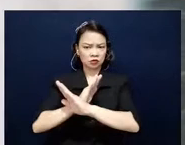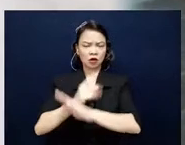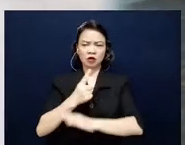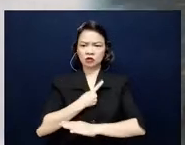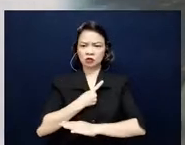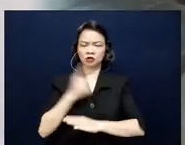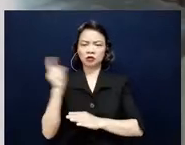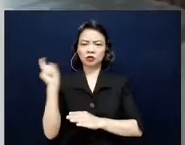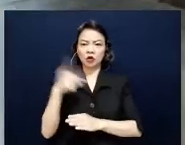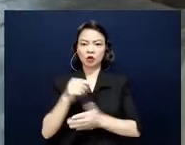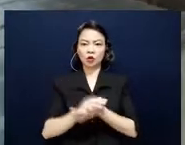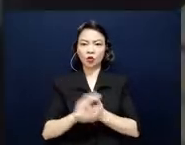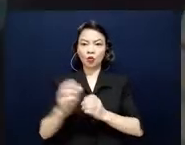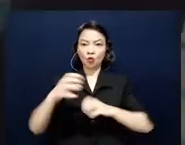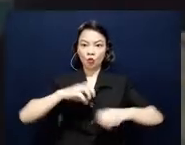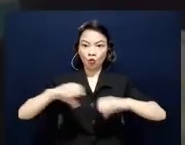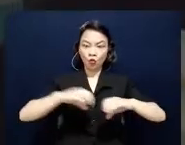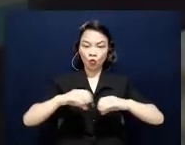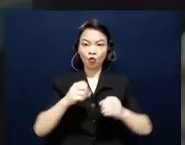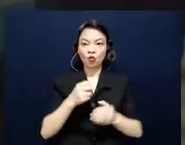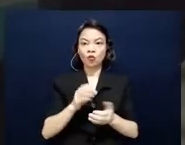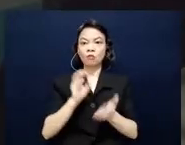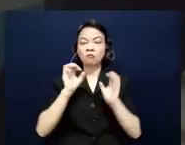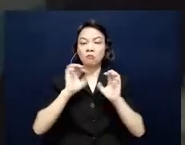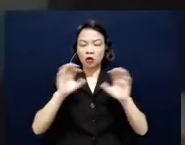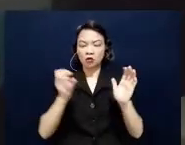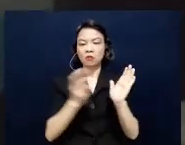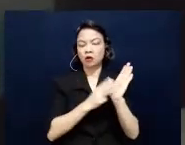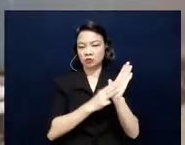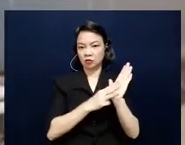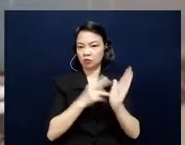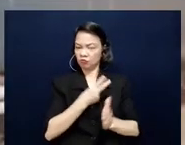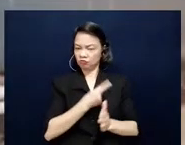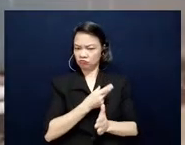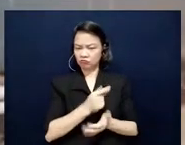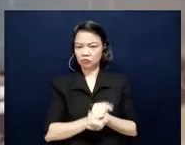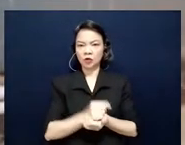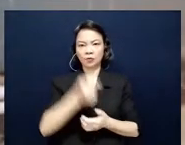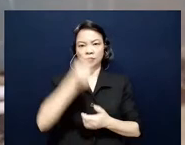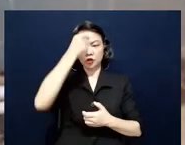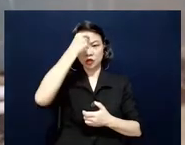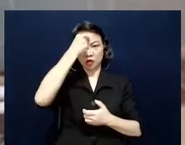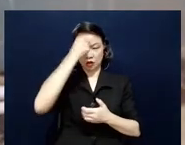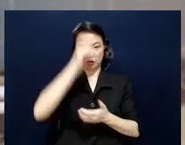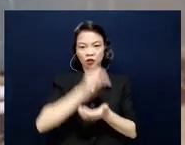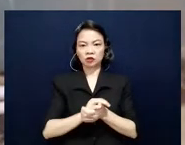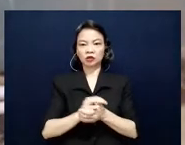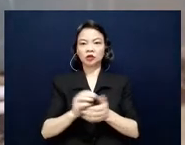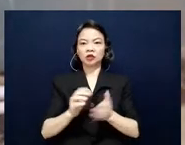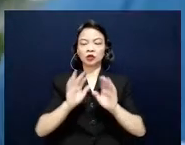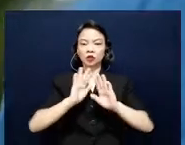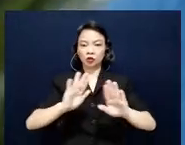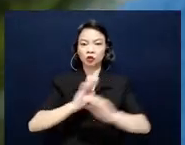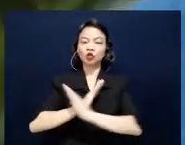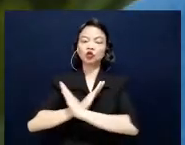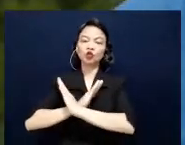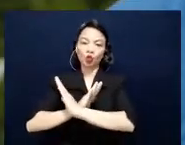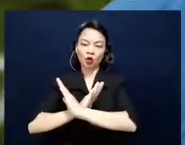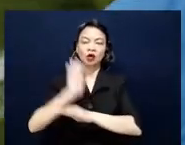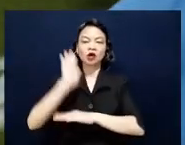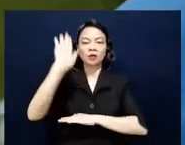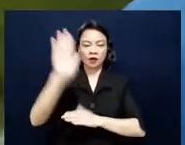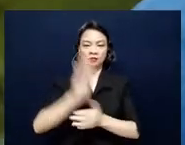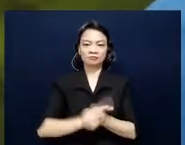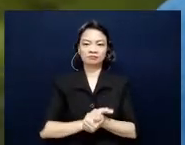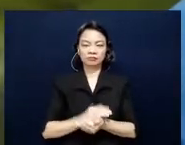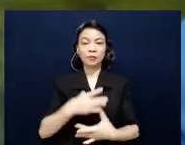to ensure that the NCDs will be prevented going forward. And the interesting part of it is actually to involve young people in